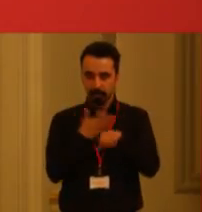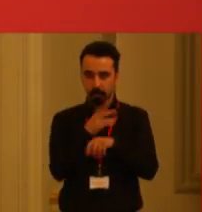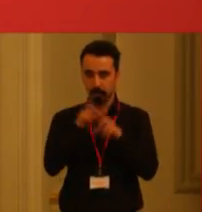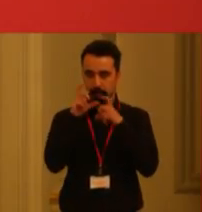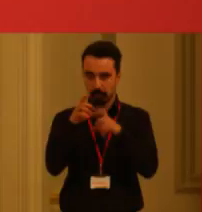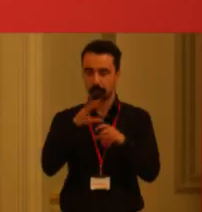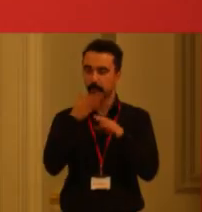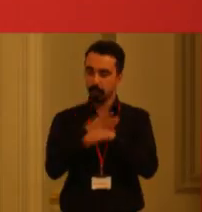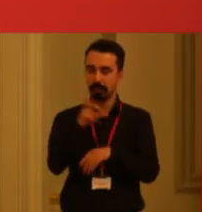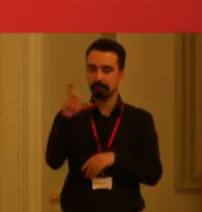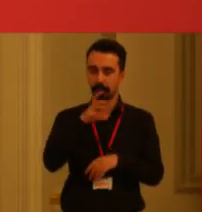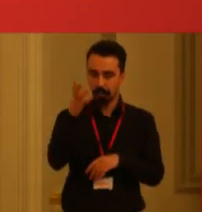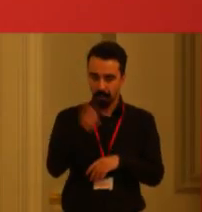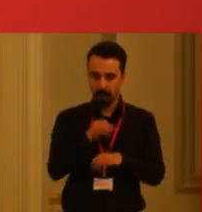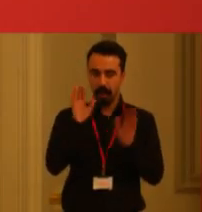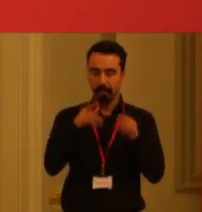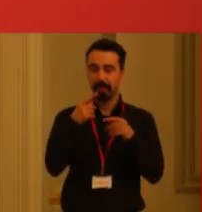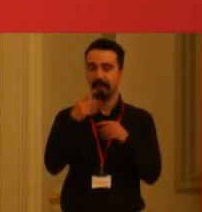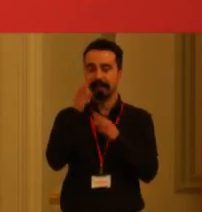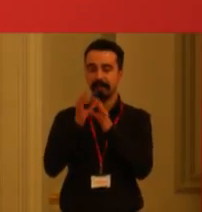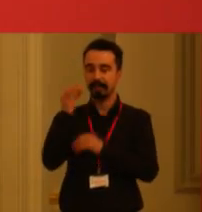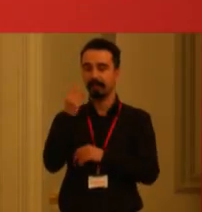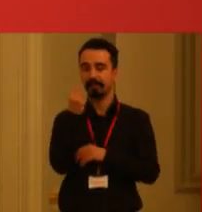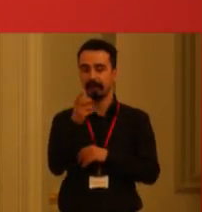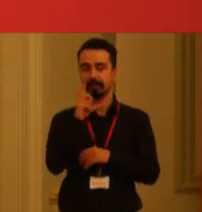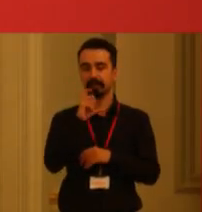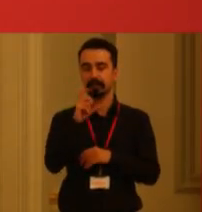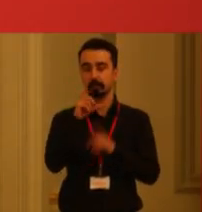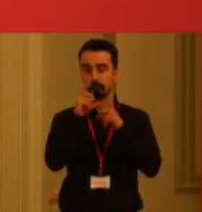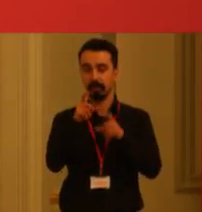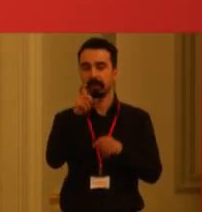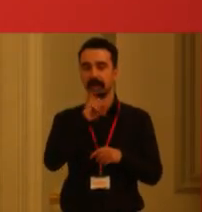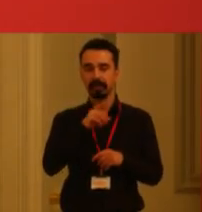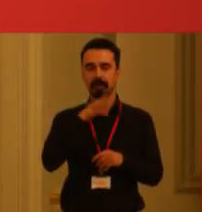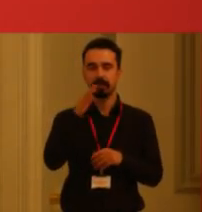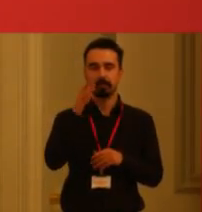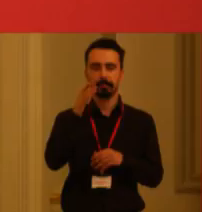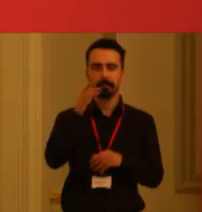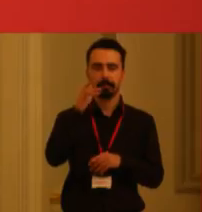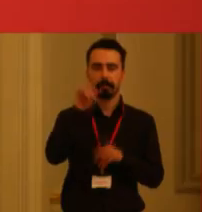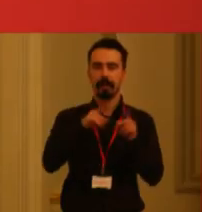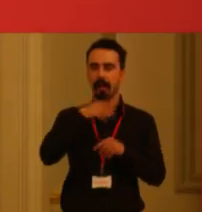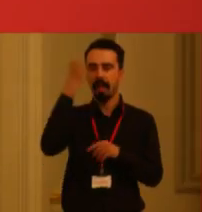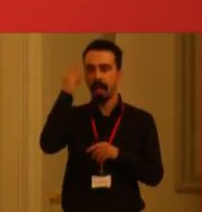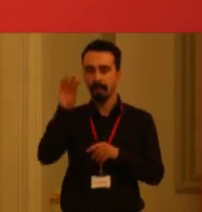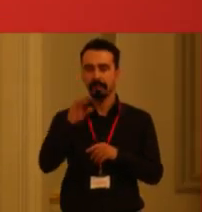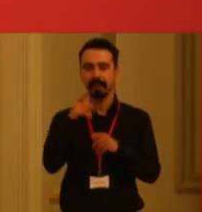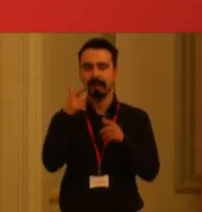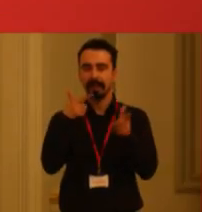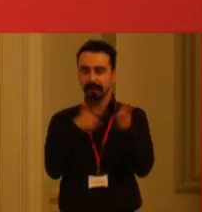Well, the question is correct, and the question is posed correctly,